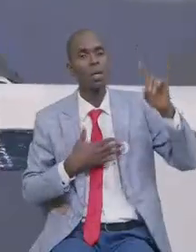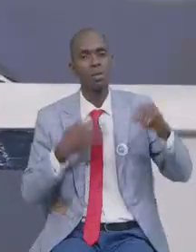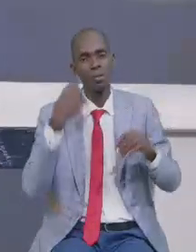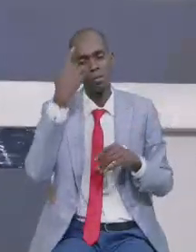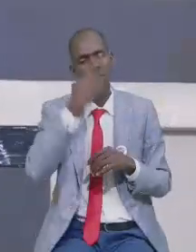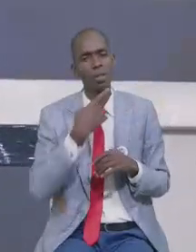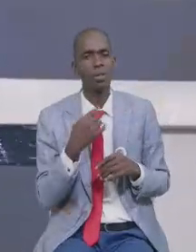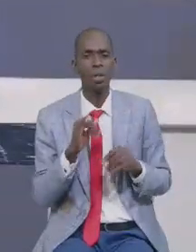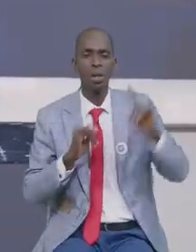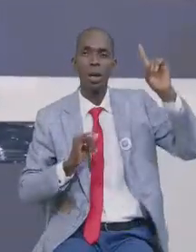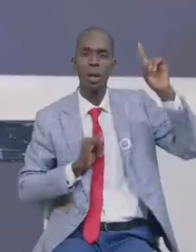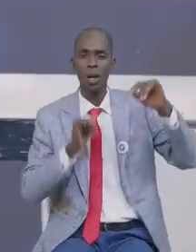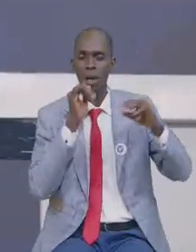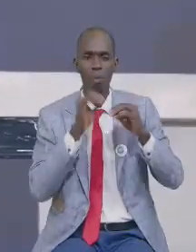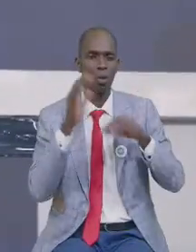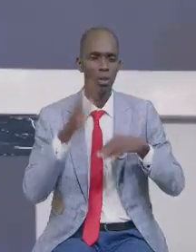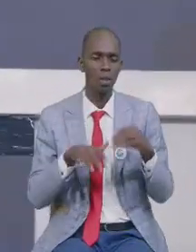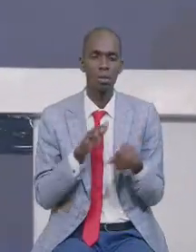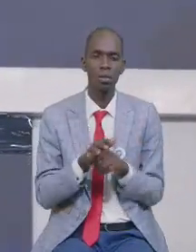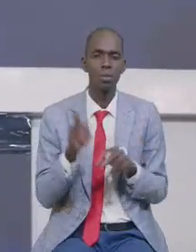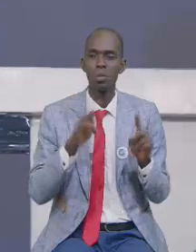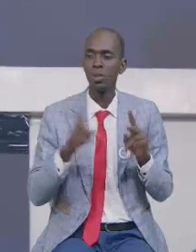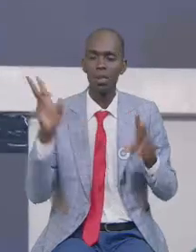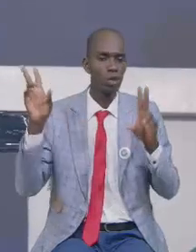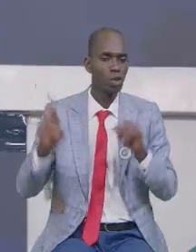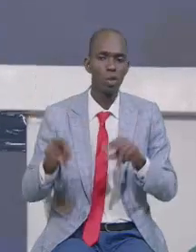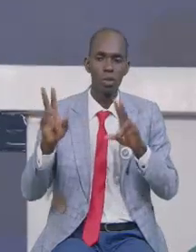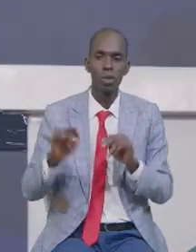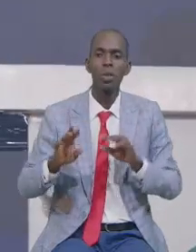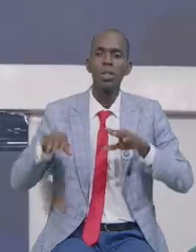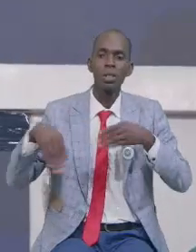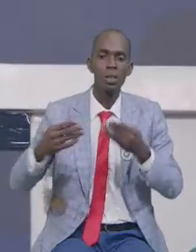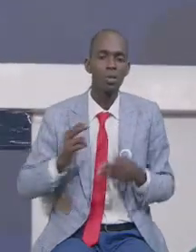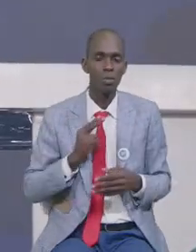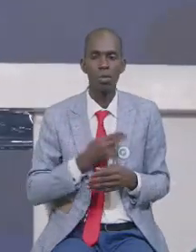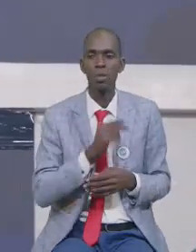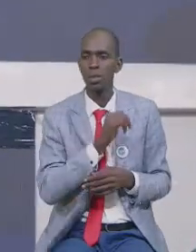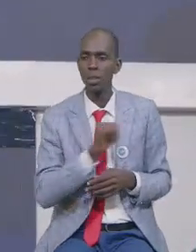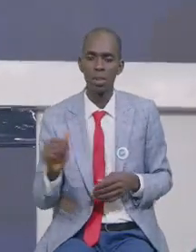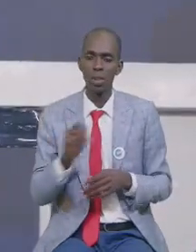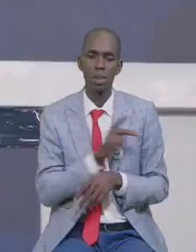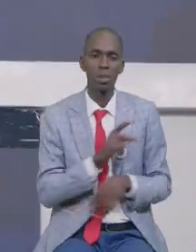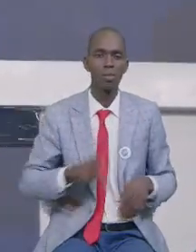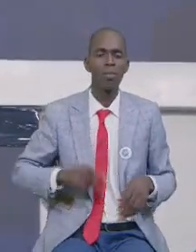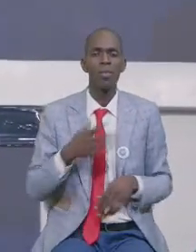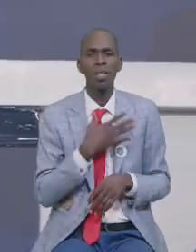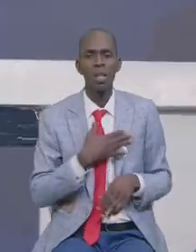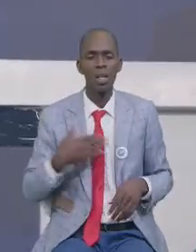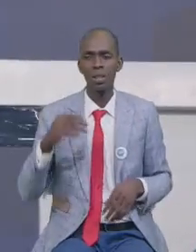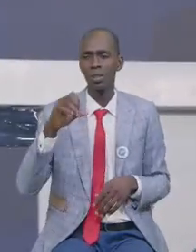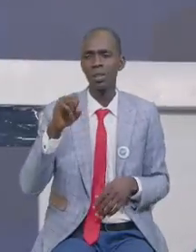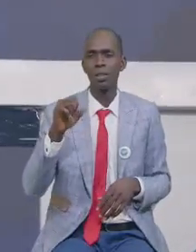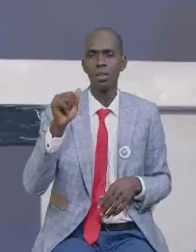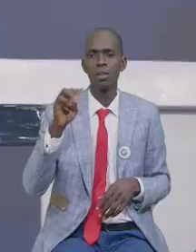no, give us a king. And Samuel was so unhappy and sad because of